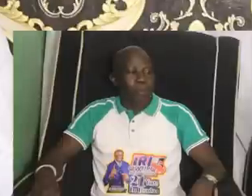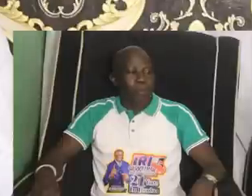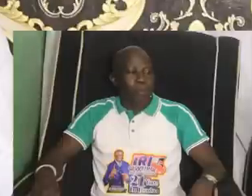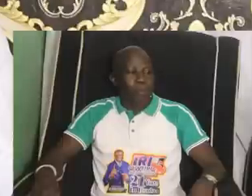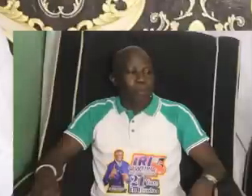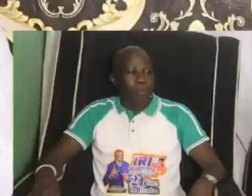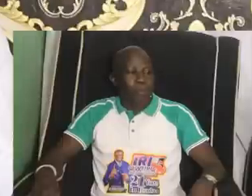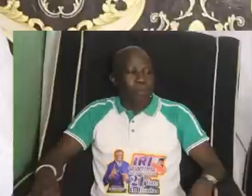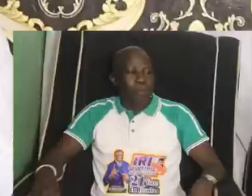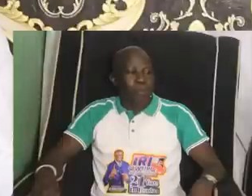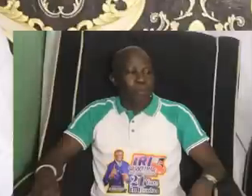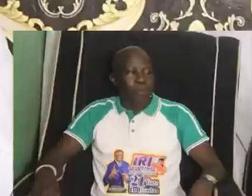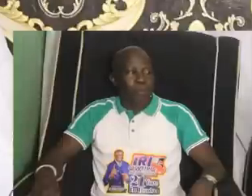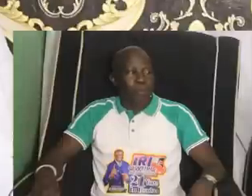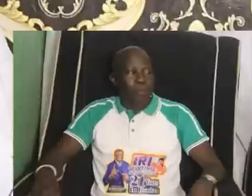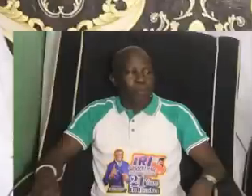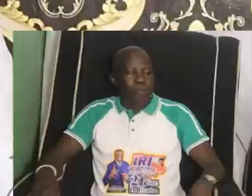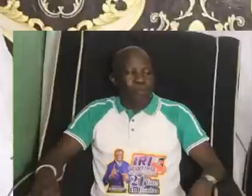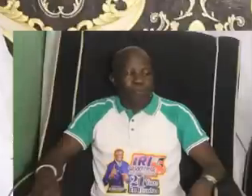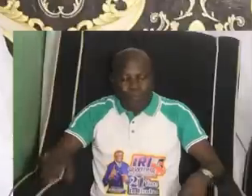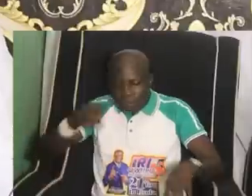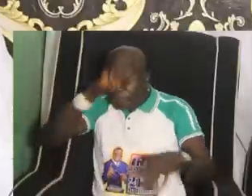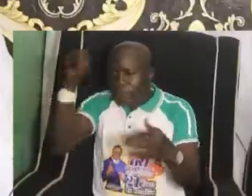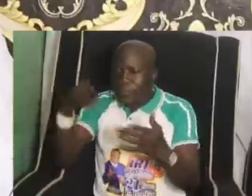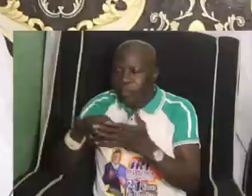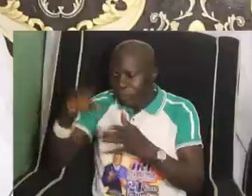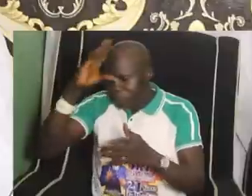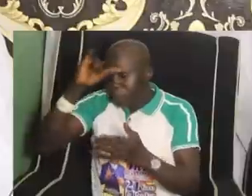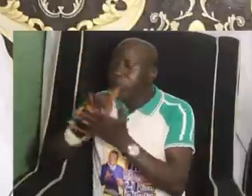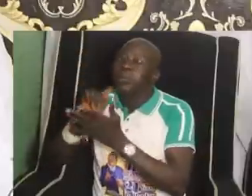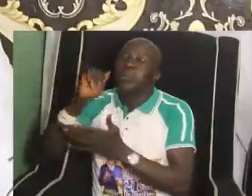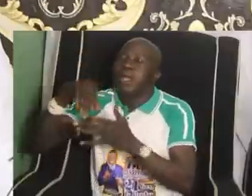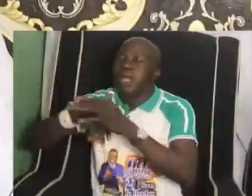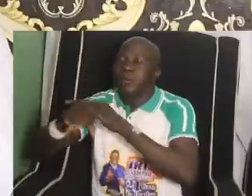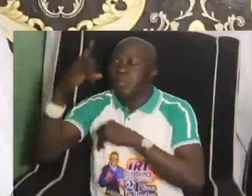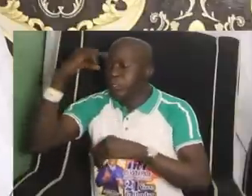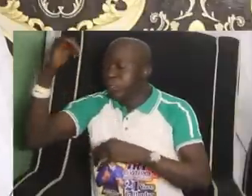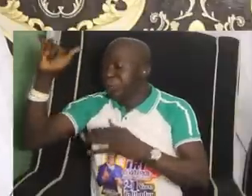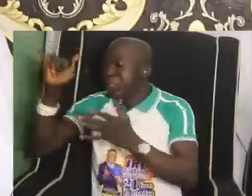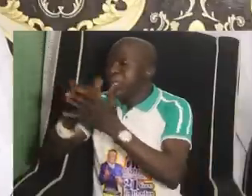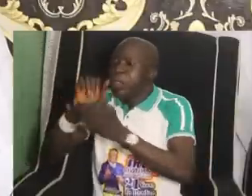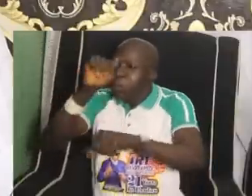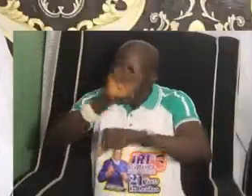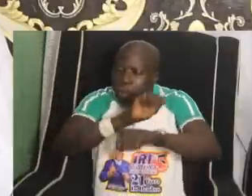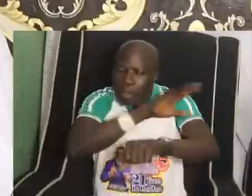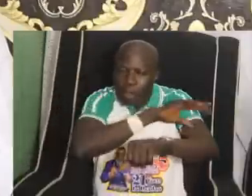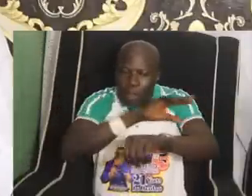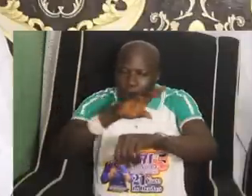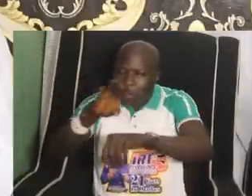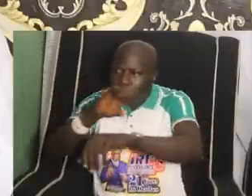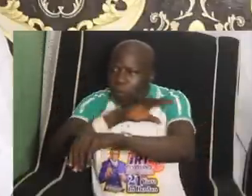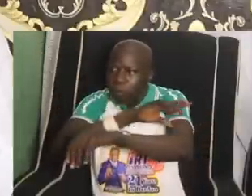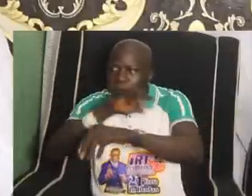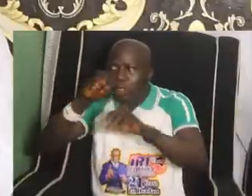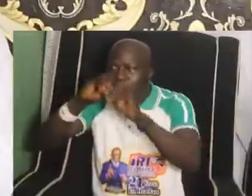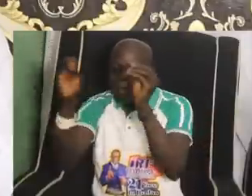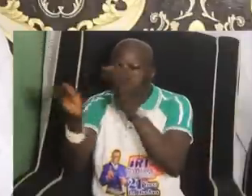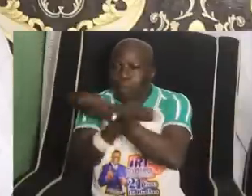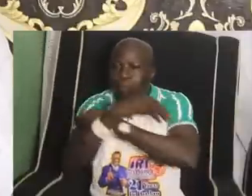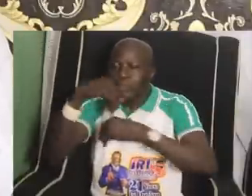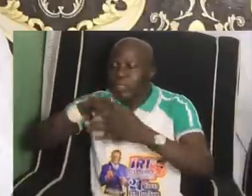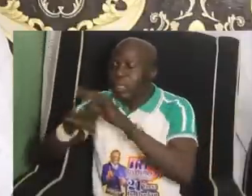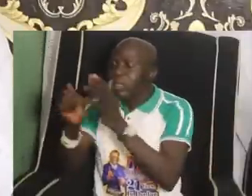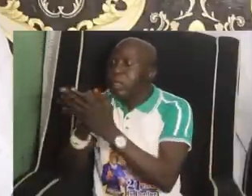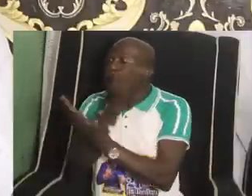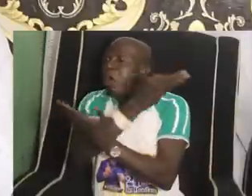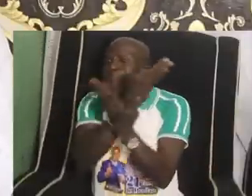ni charger yen ibe lo taji si. This man dreamt that he was with computer in his office in the train. As he switched